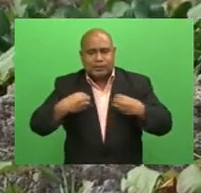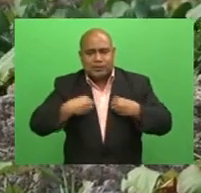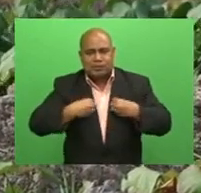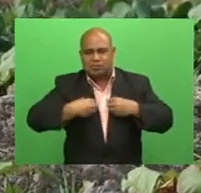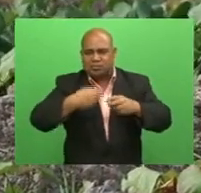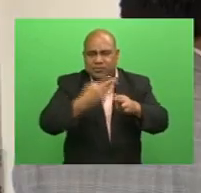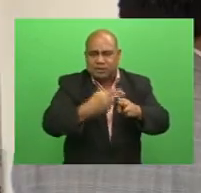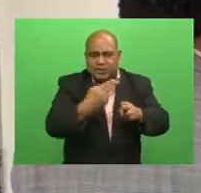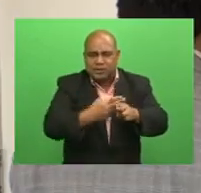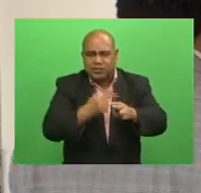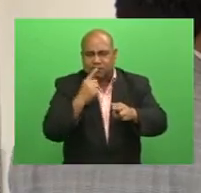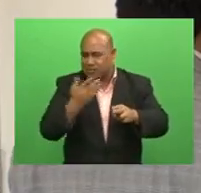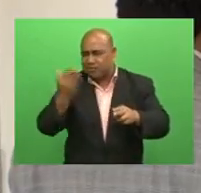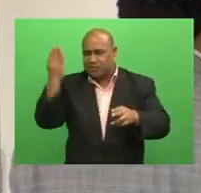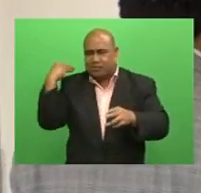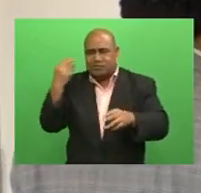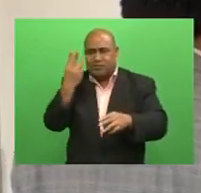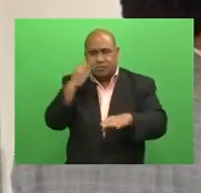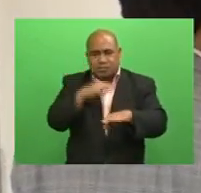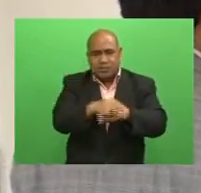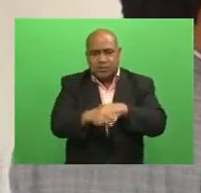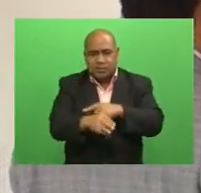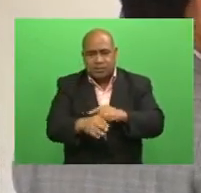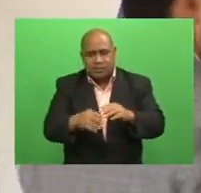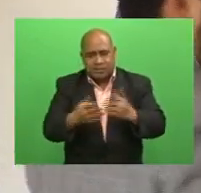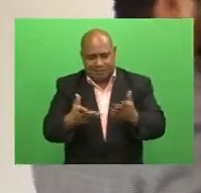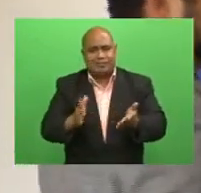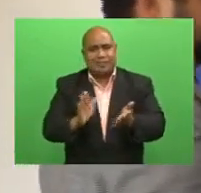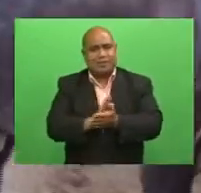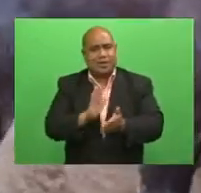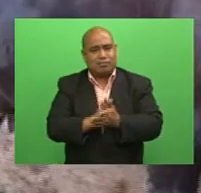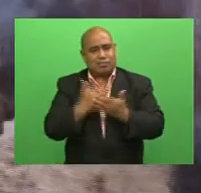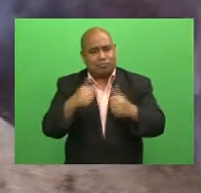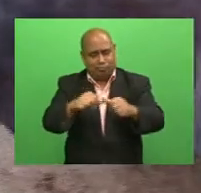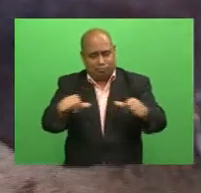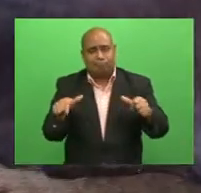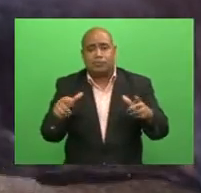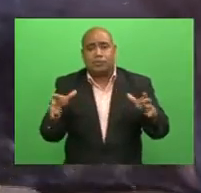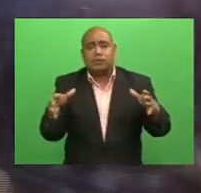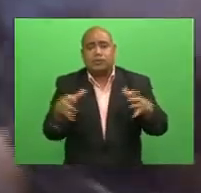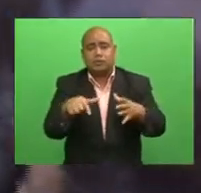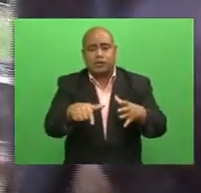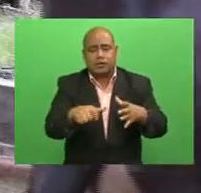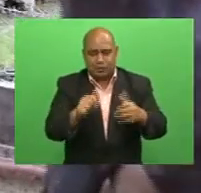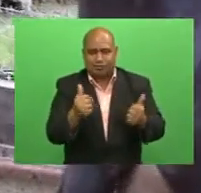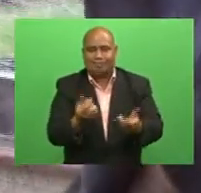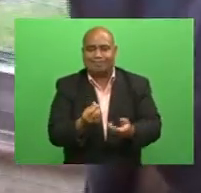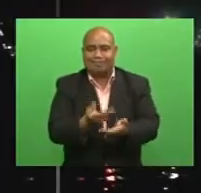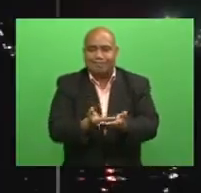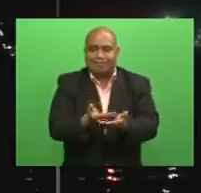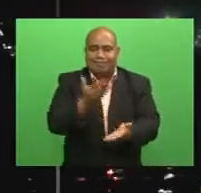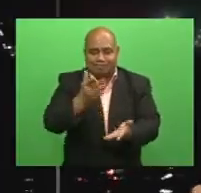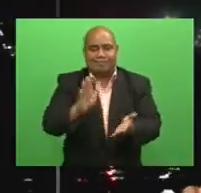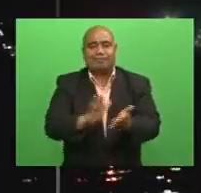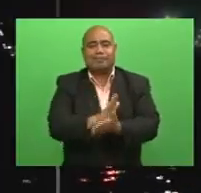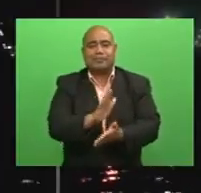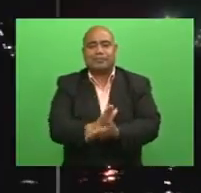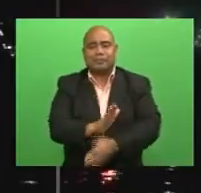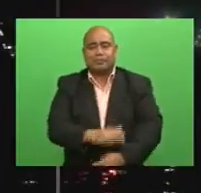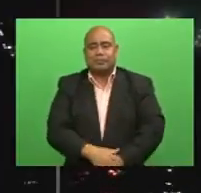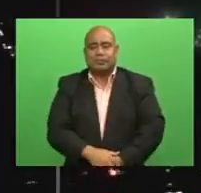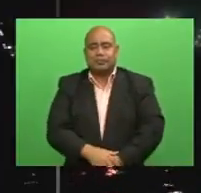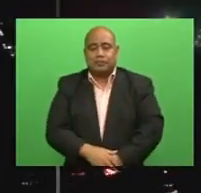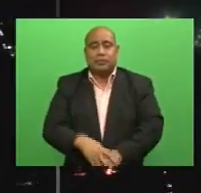welcoming sign for the agriculture sector and the Fijian economy as a whole. Kelly Vadala, FBC News. And turning overseas,